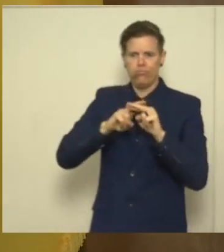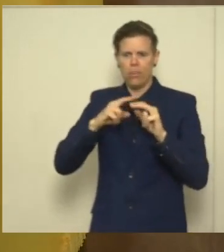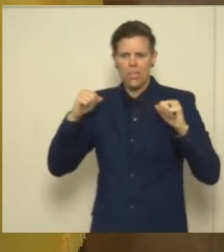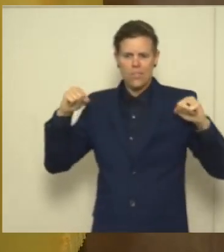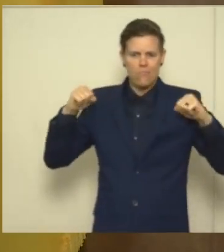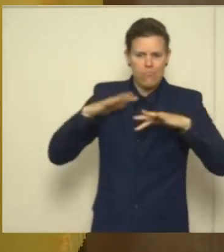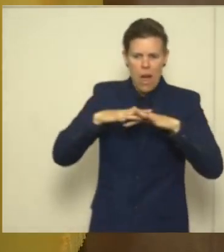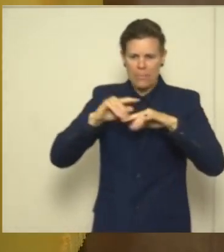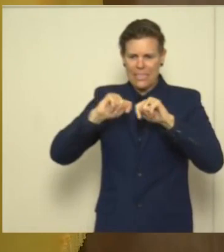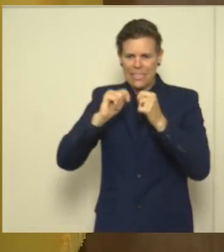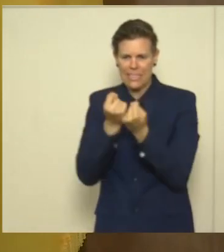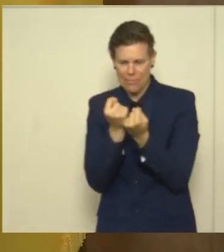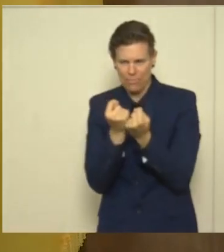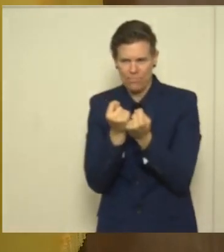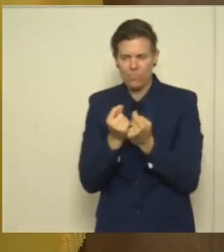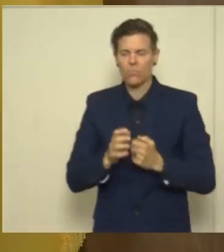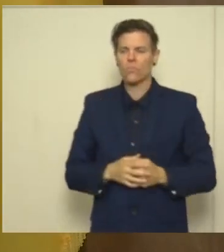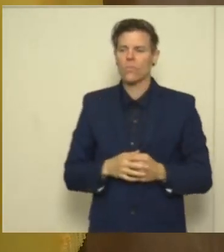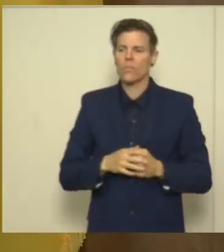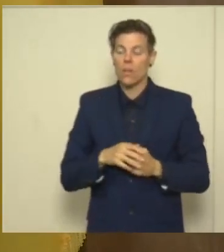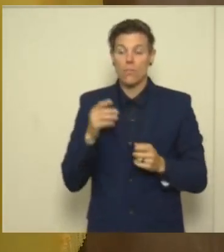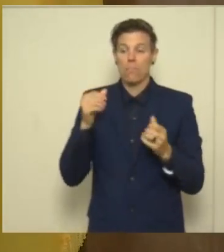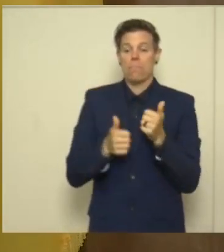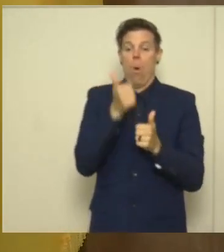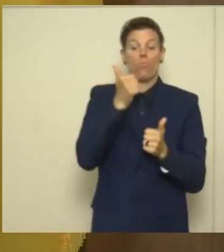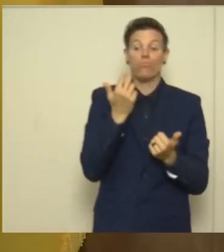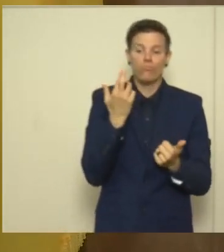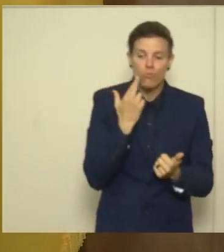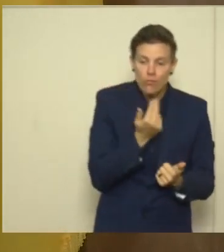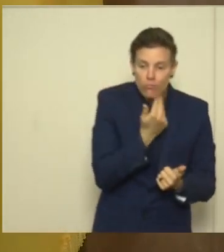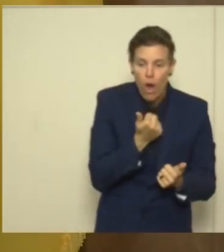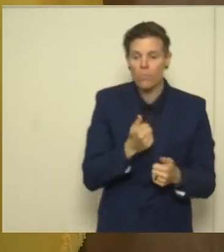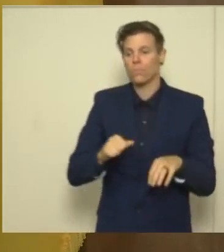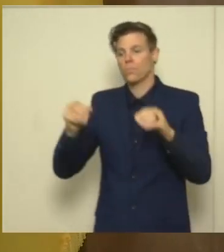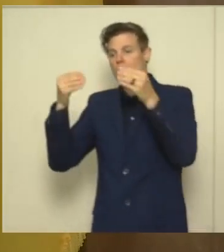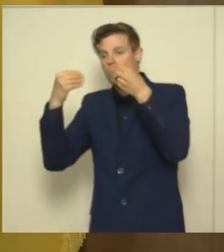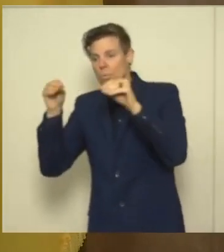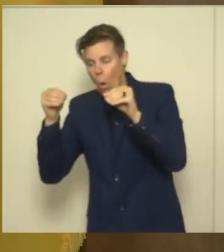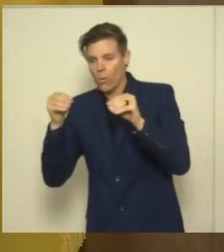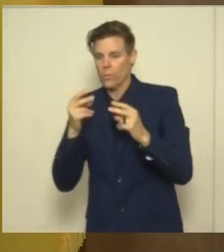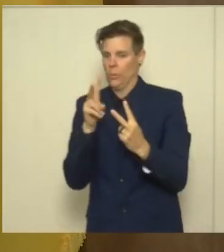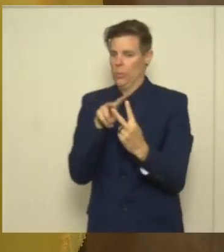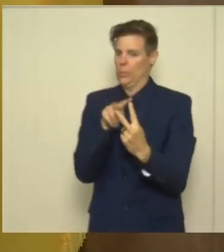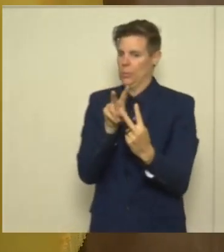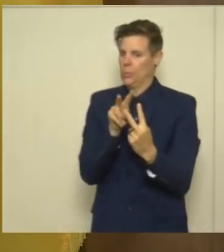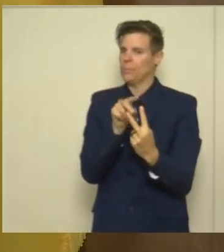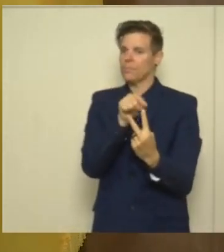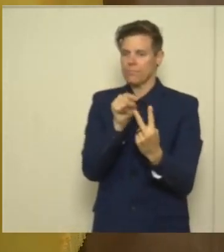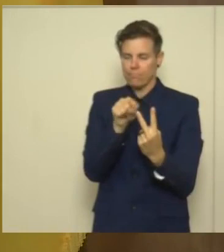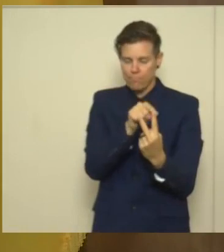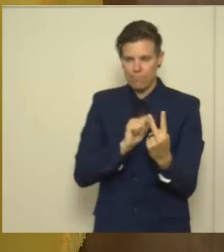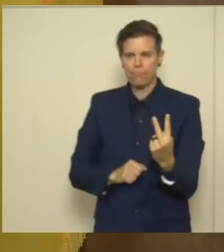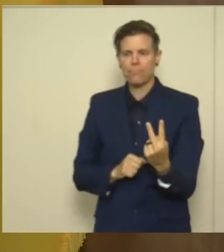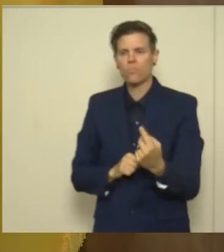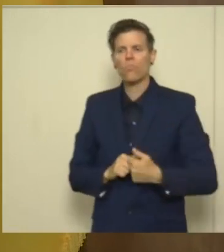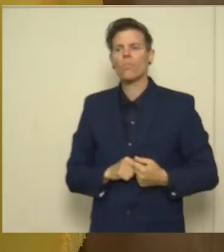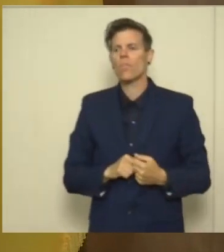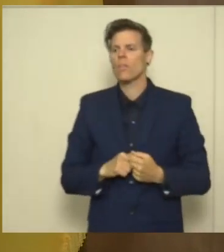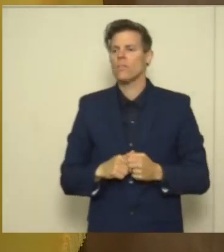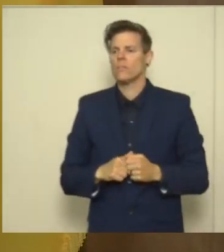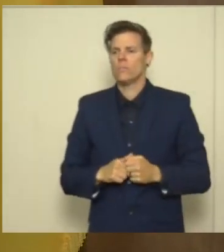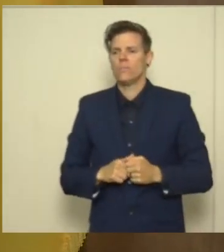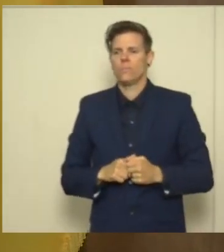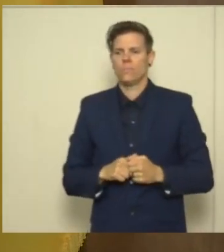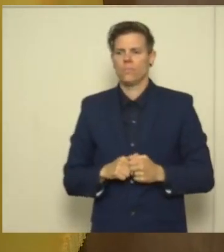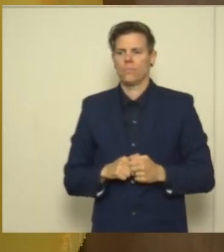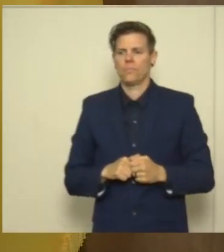in retail spaces in particular. What we know is that it immediately, there's a correlation. When we have an